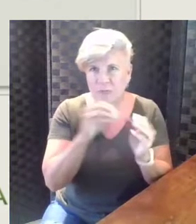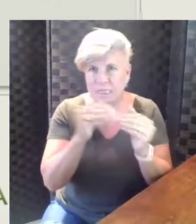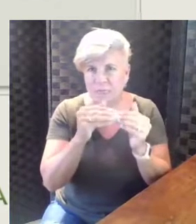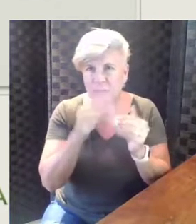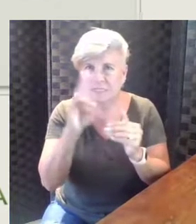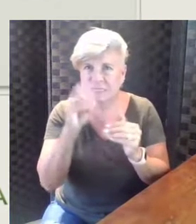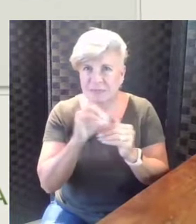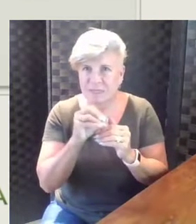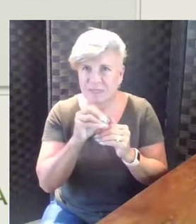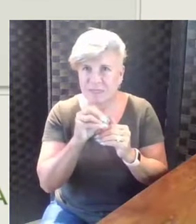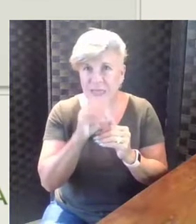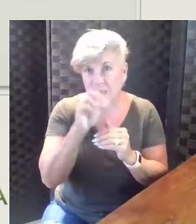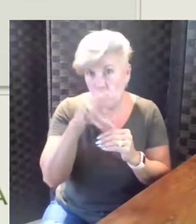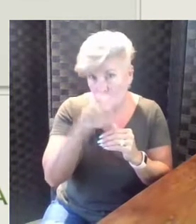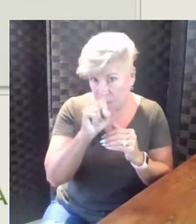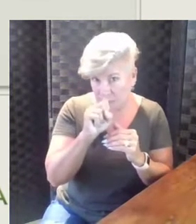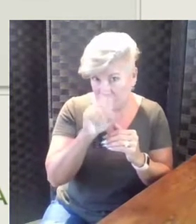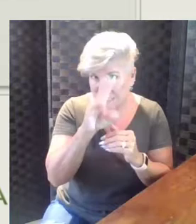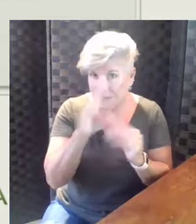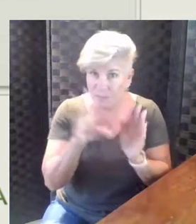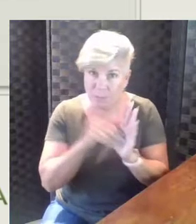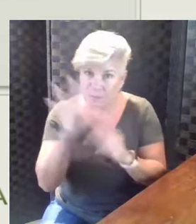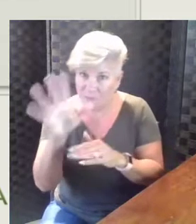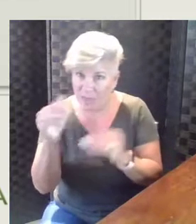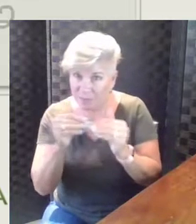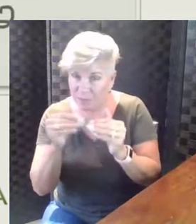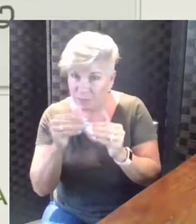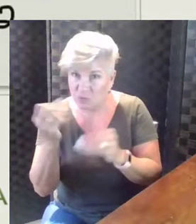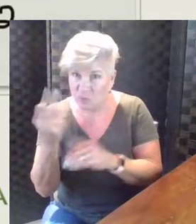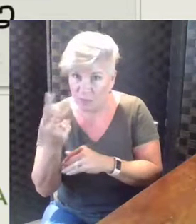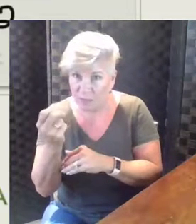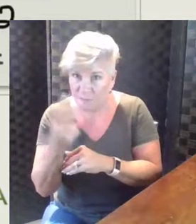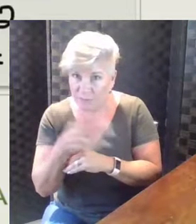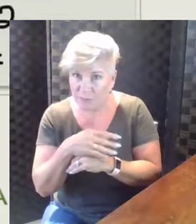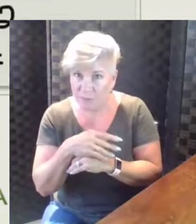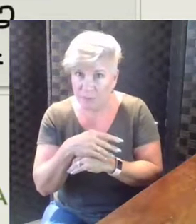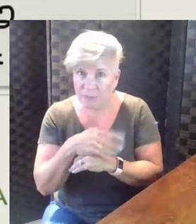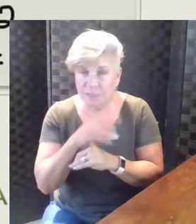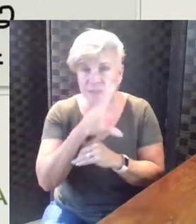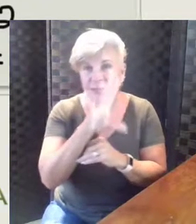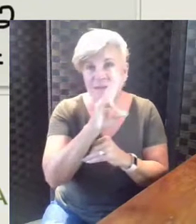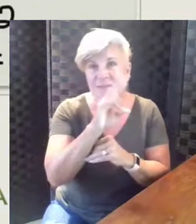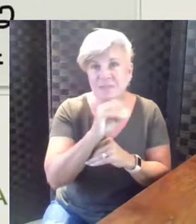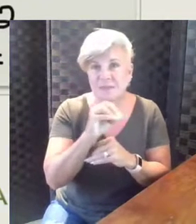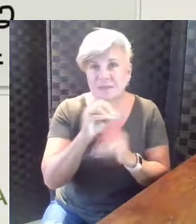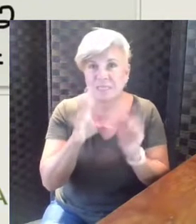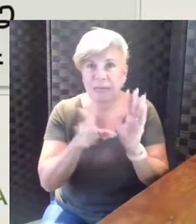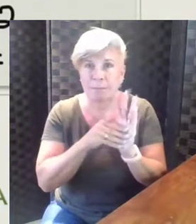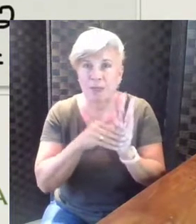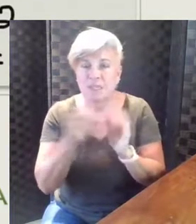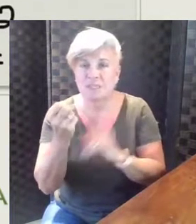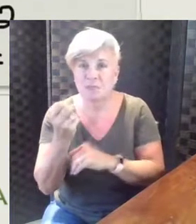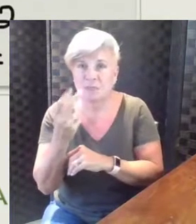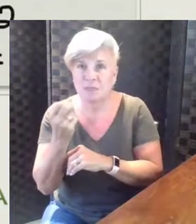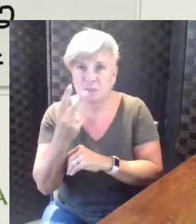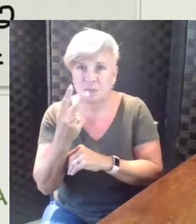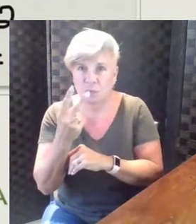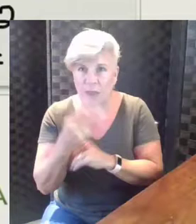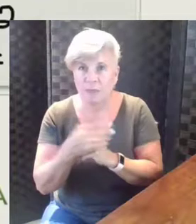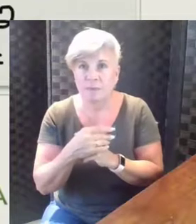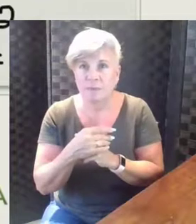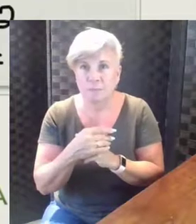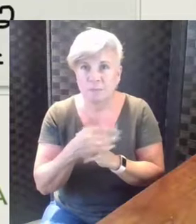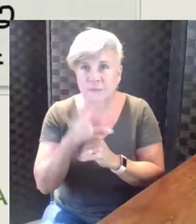70, and the ones, 7 plus 5 equals 12, it's easier to add 70